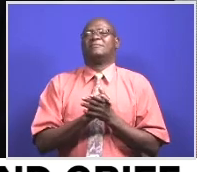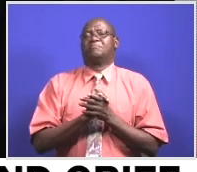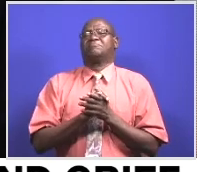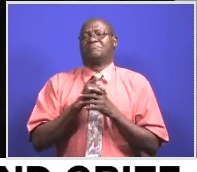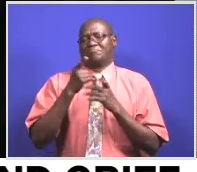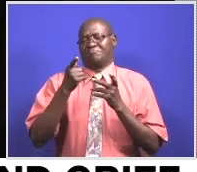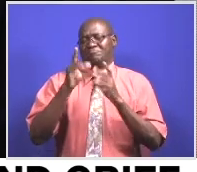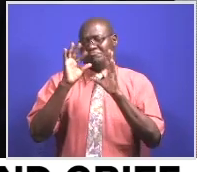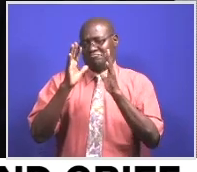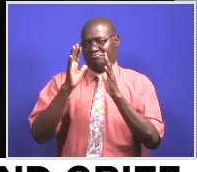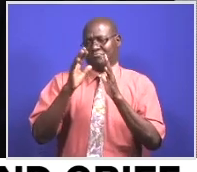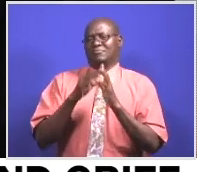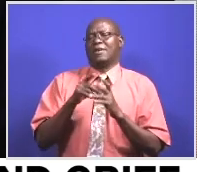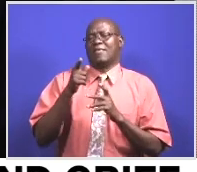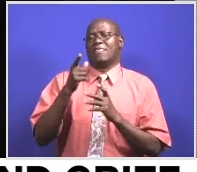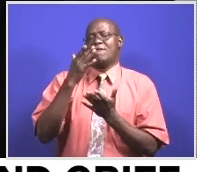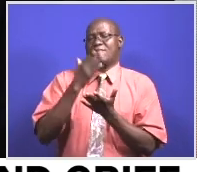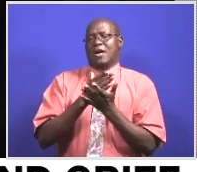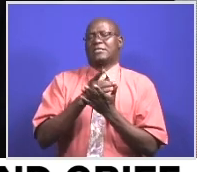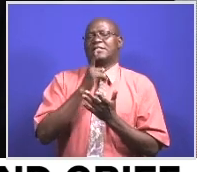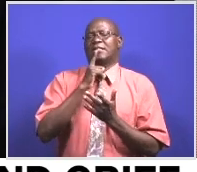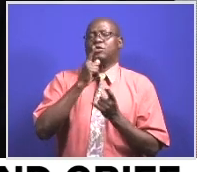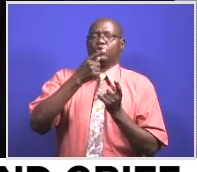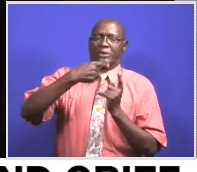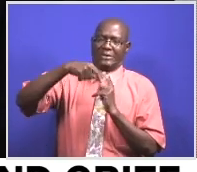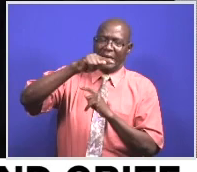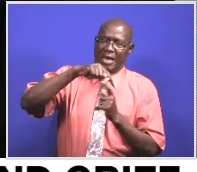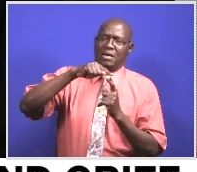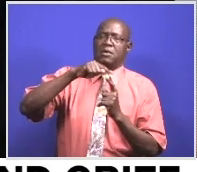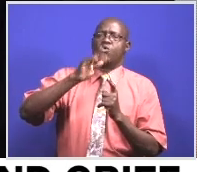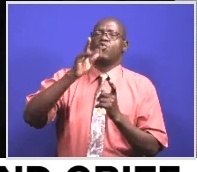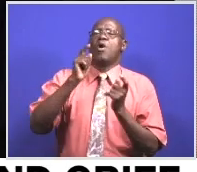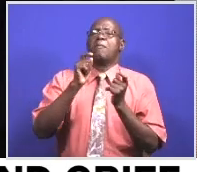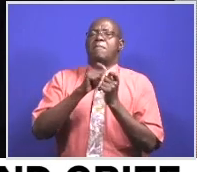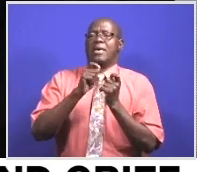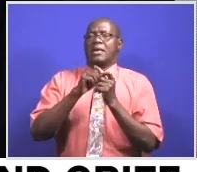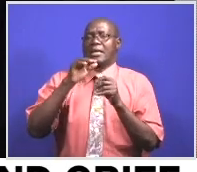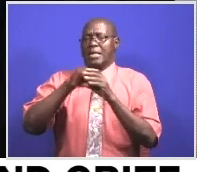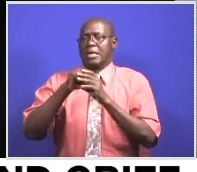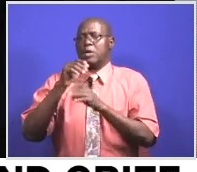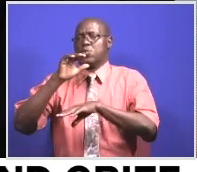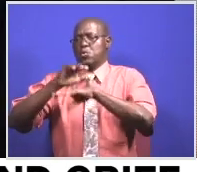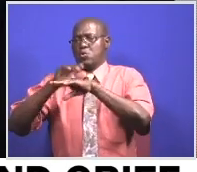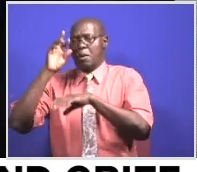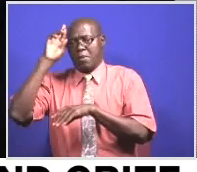highlight the fact that she said, turn your pain into purpose. Your grieving is not the end.